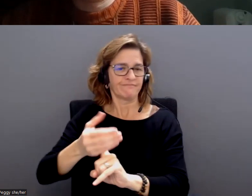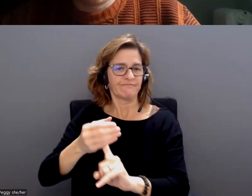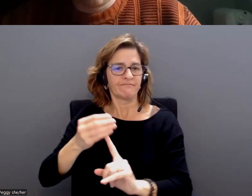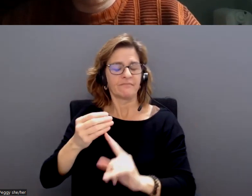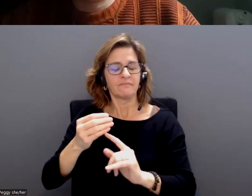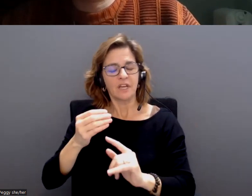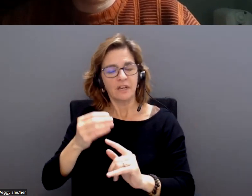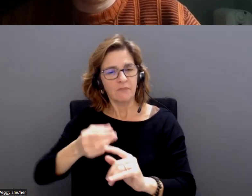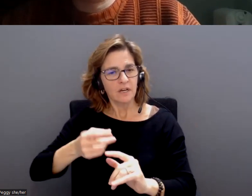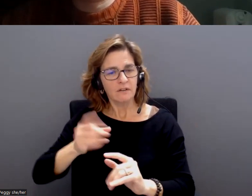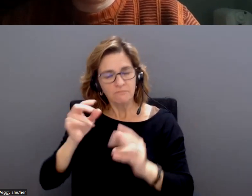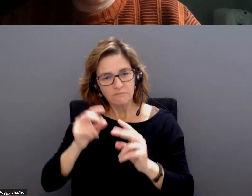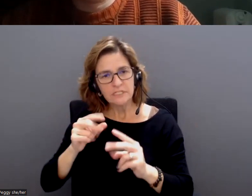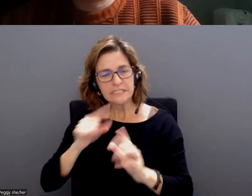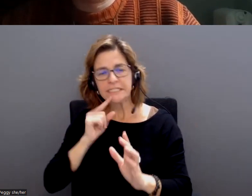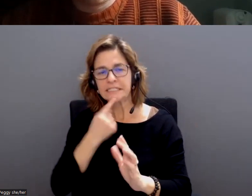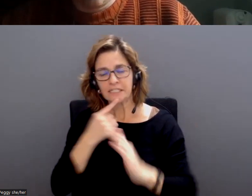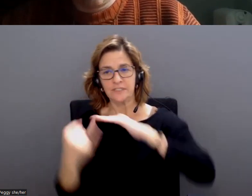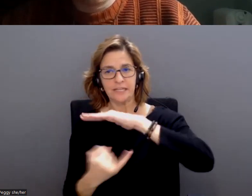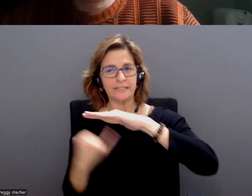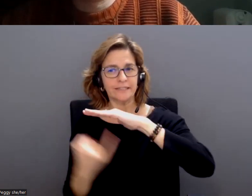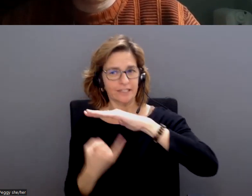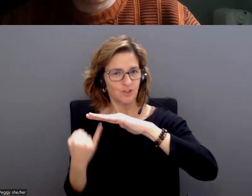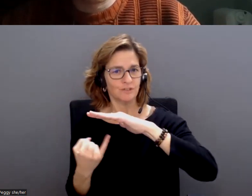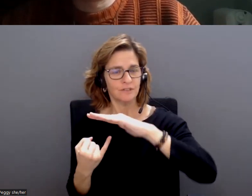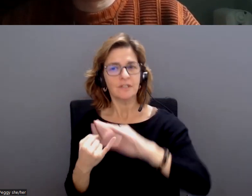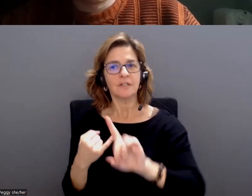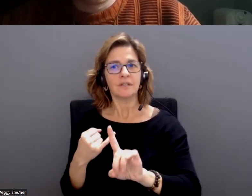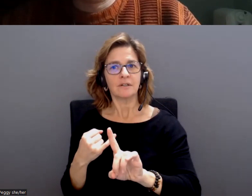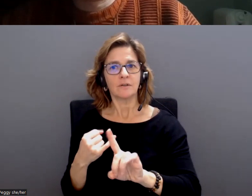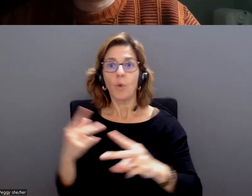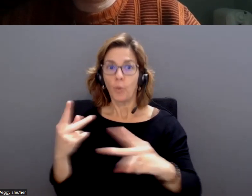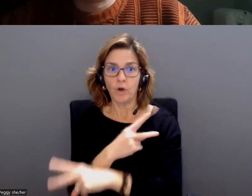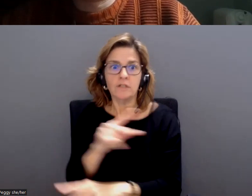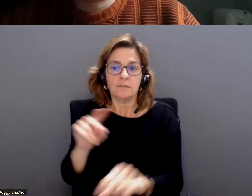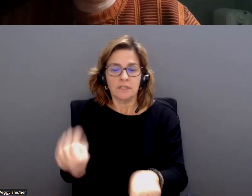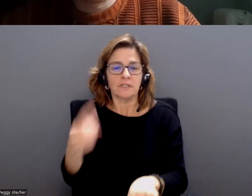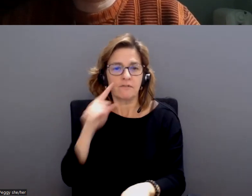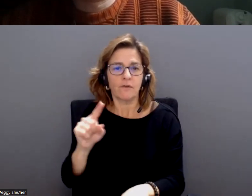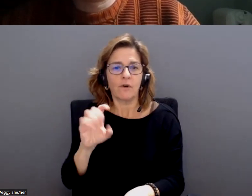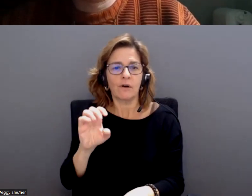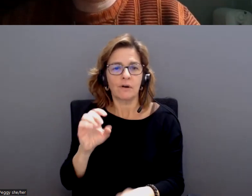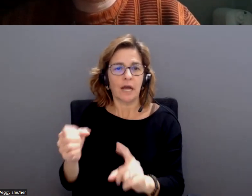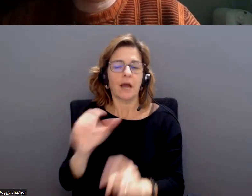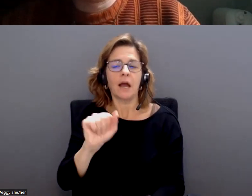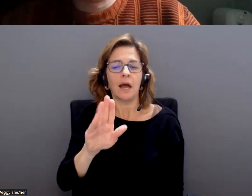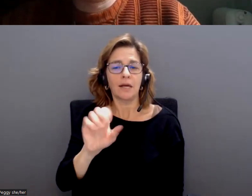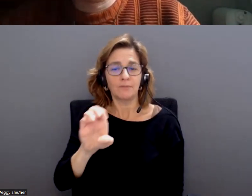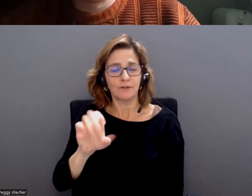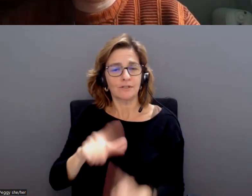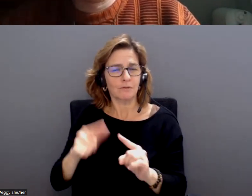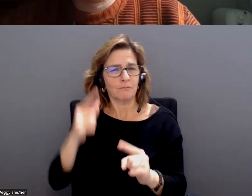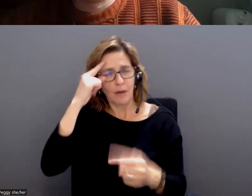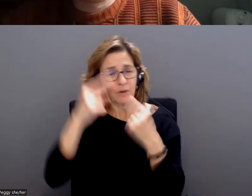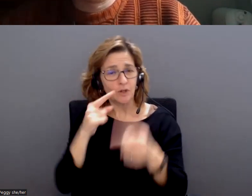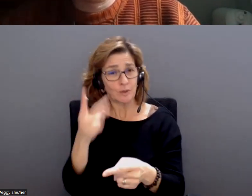link to cases of elder abuse. Do you see a potential for intergenerational shelters with that